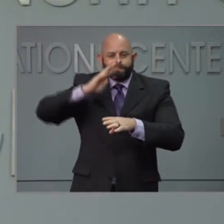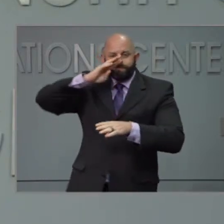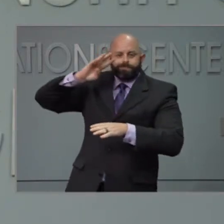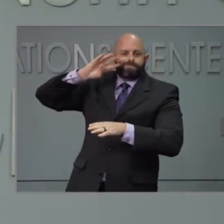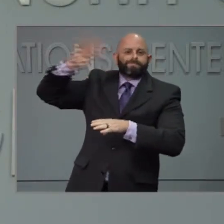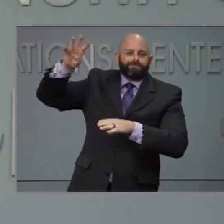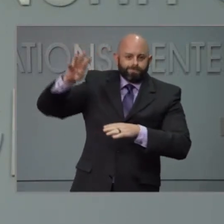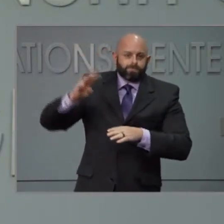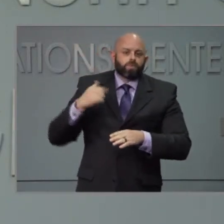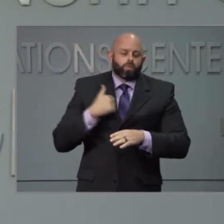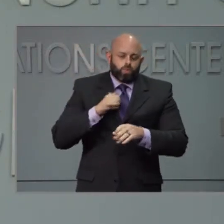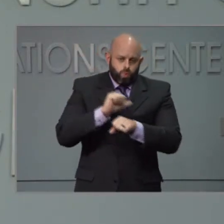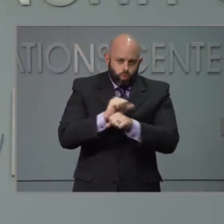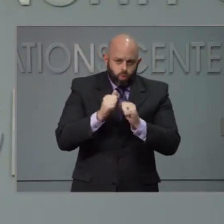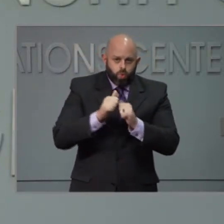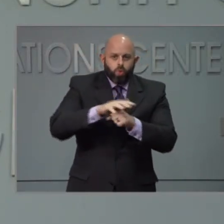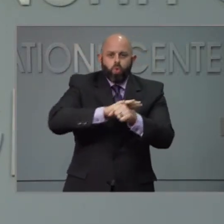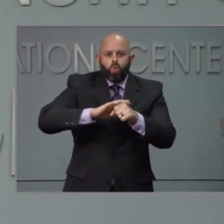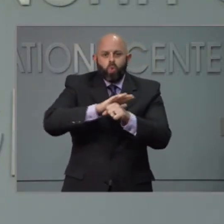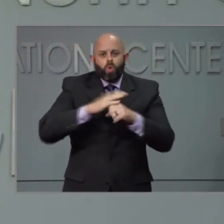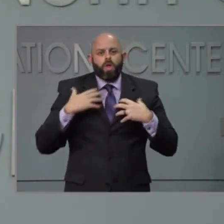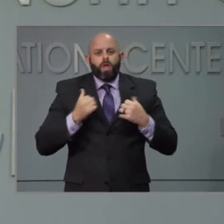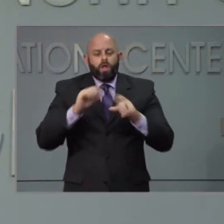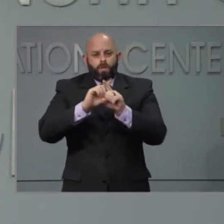health departments to send a strong